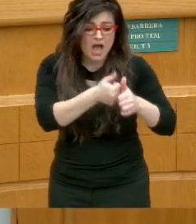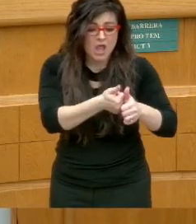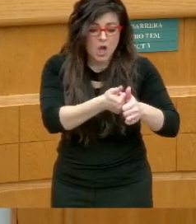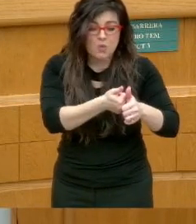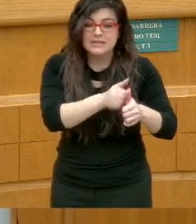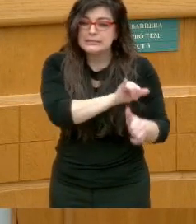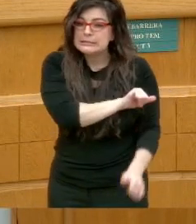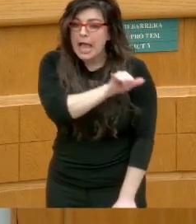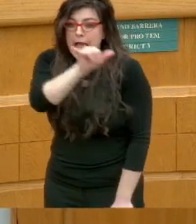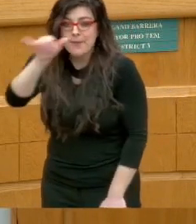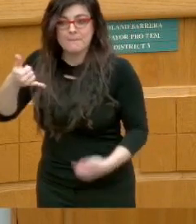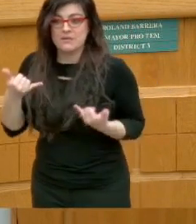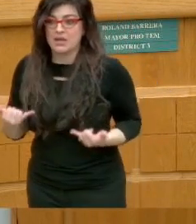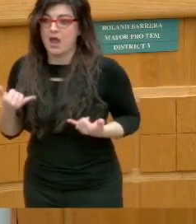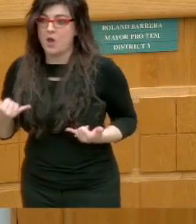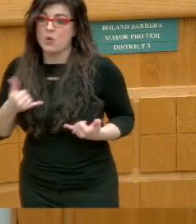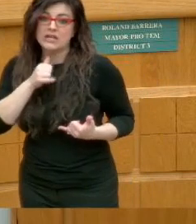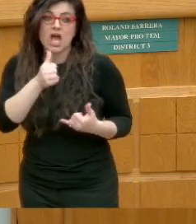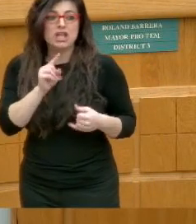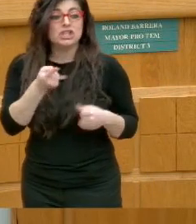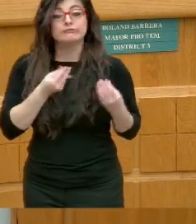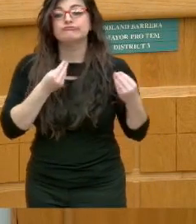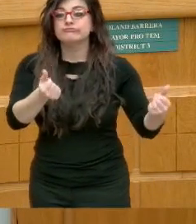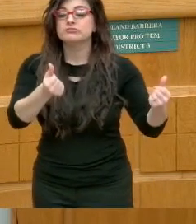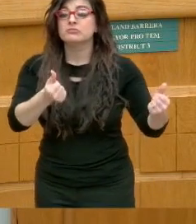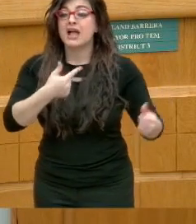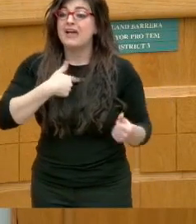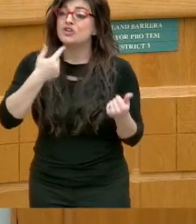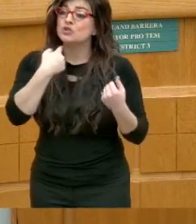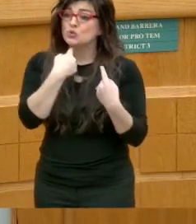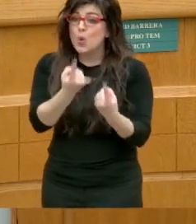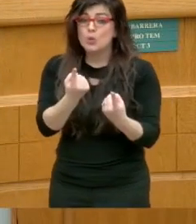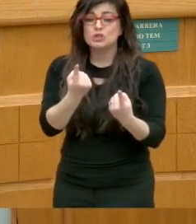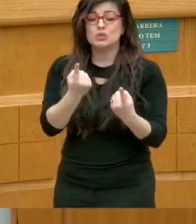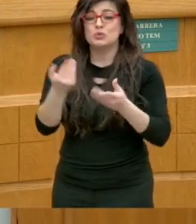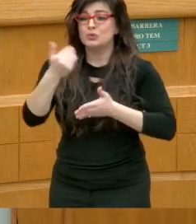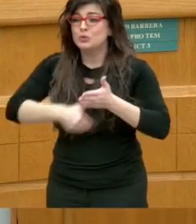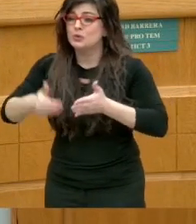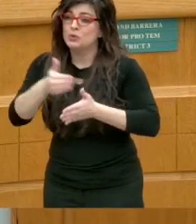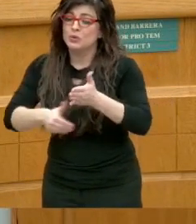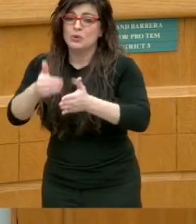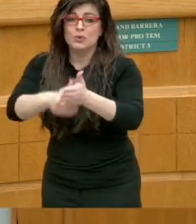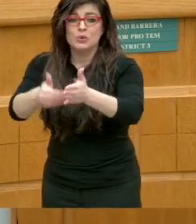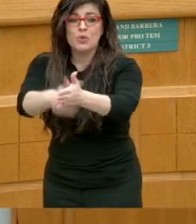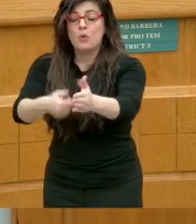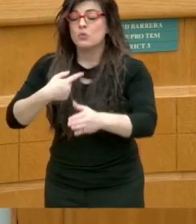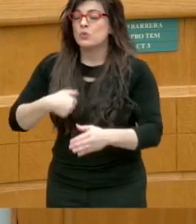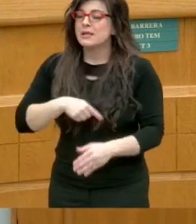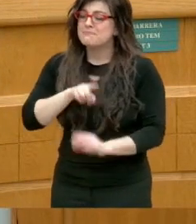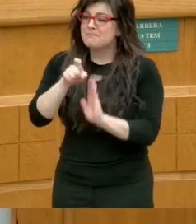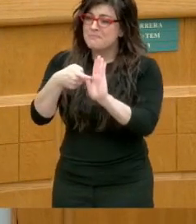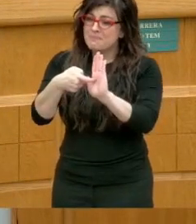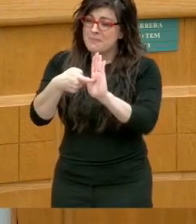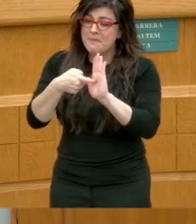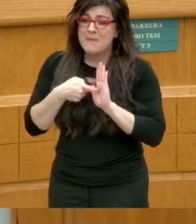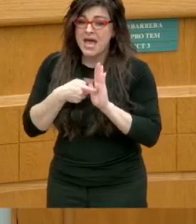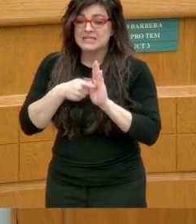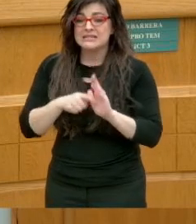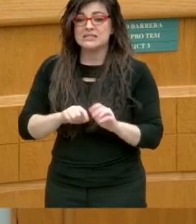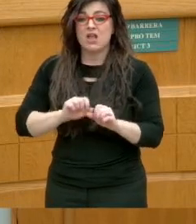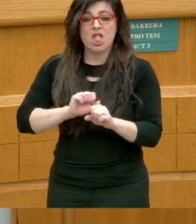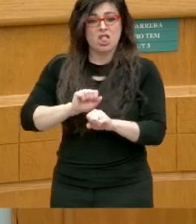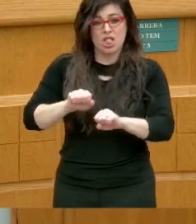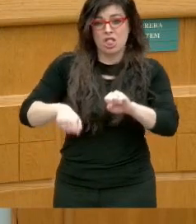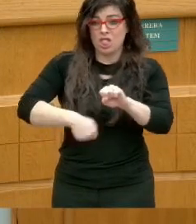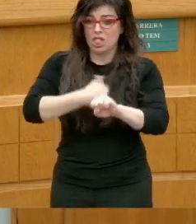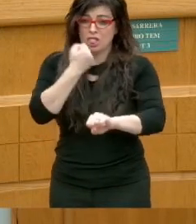say it 10 times, and I probably said it 100. We must lock in our gains. This week, I'm going to tell you how we're going to lock in the gains. Last